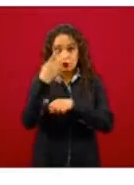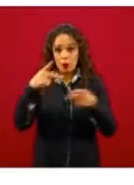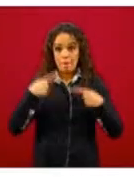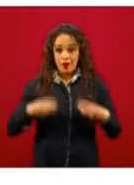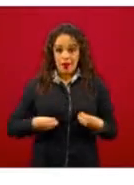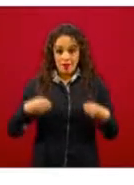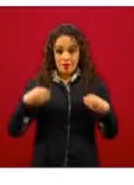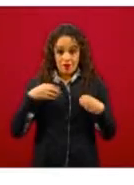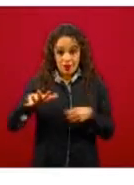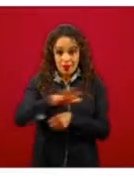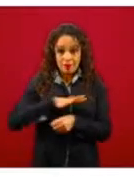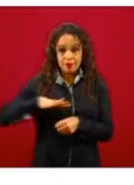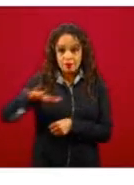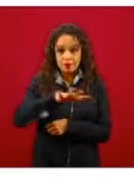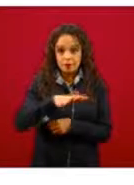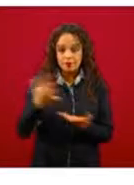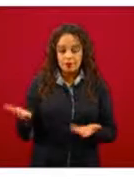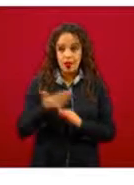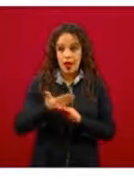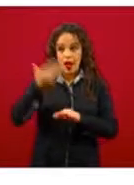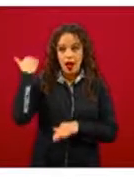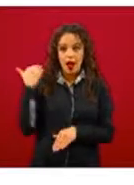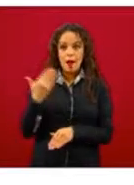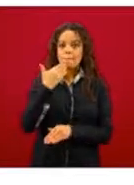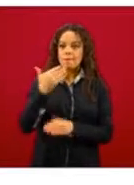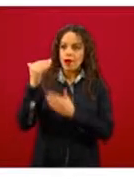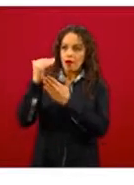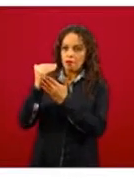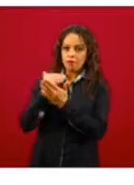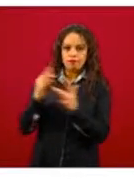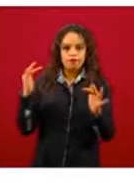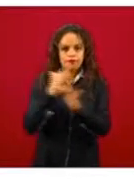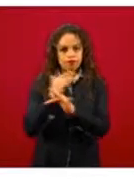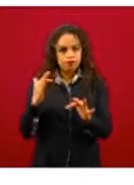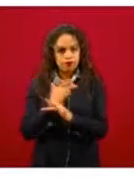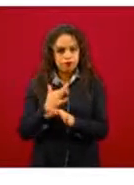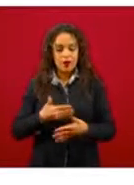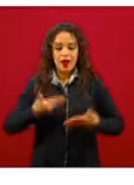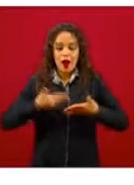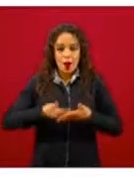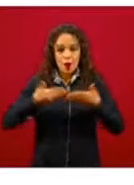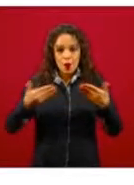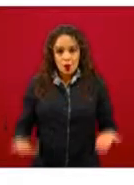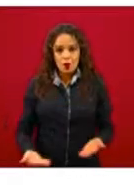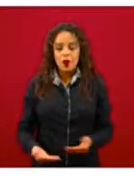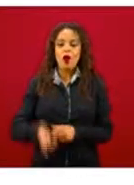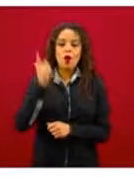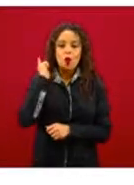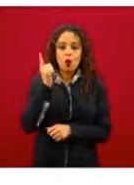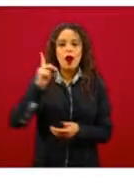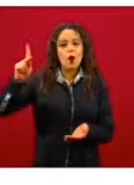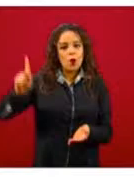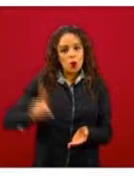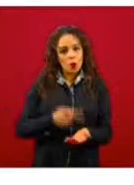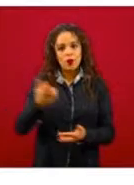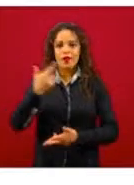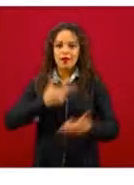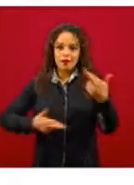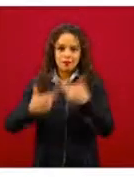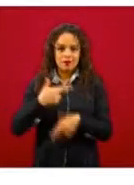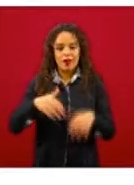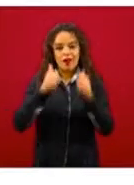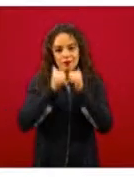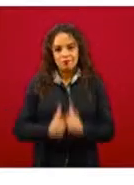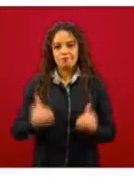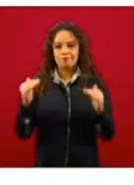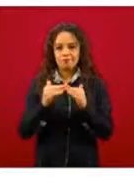to give a call out to the population of that particular state that achieved an important reduction of the